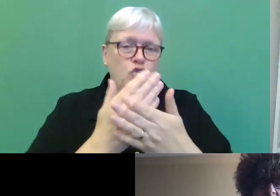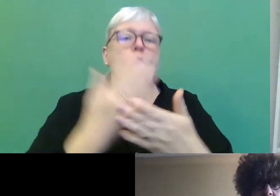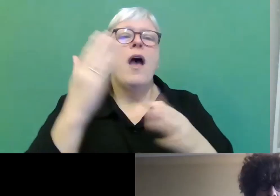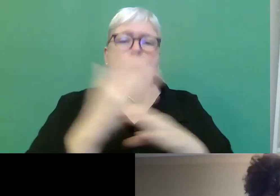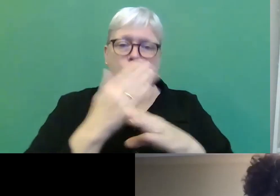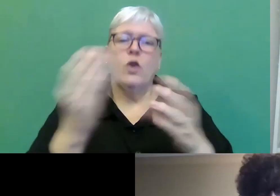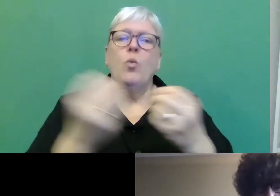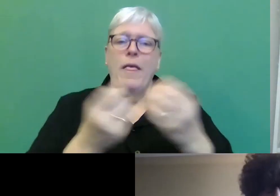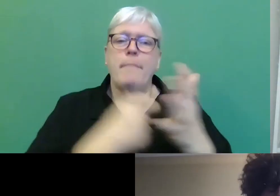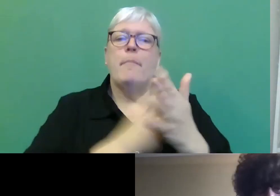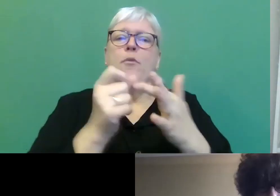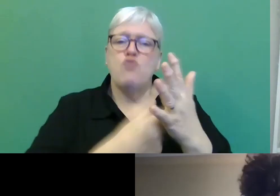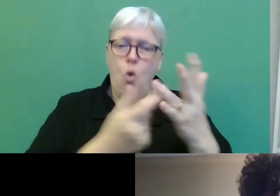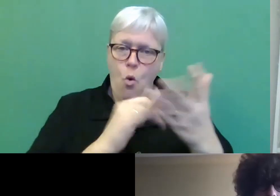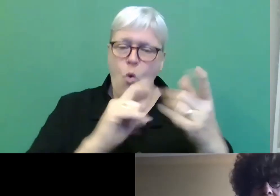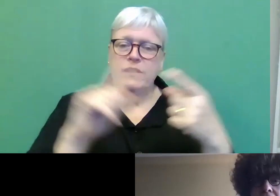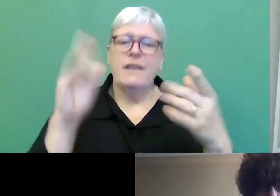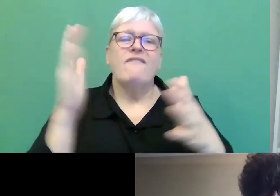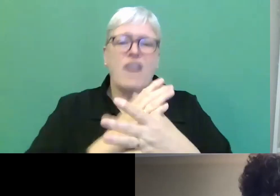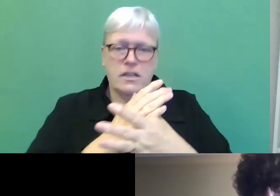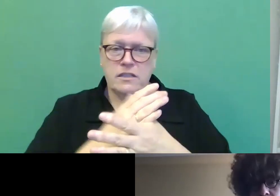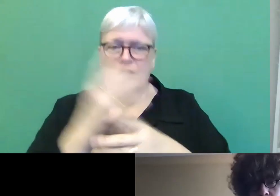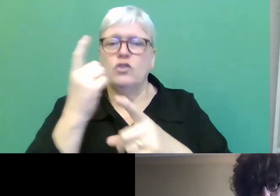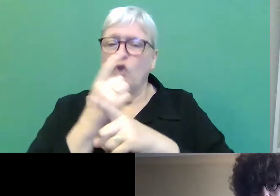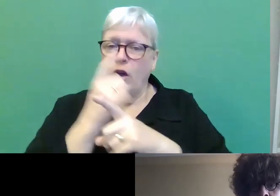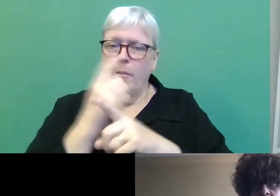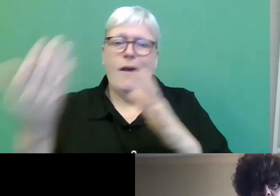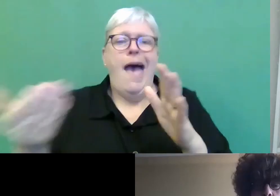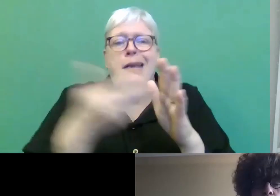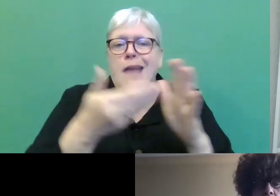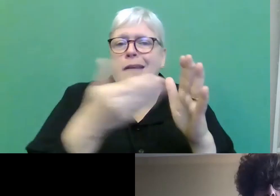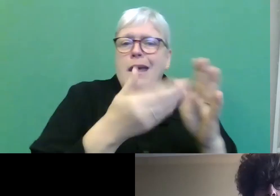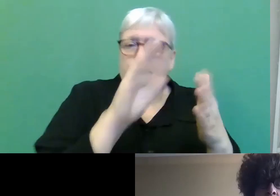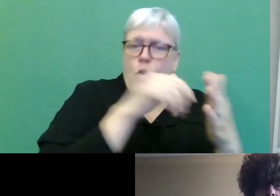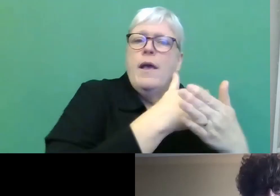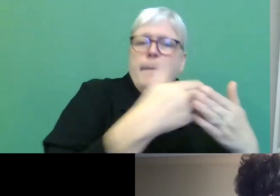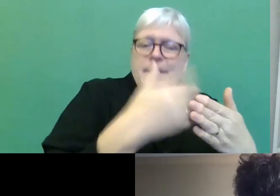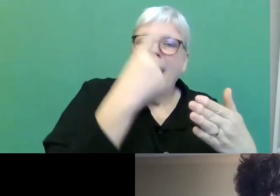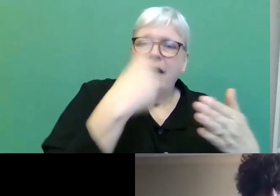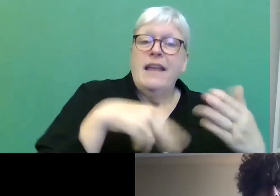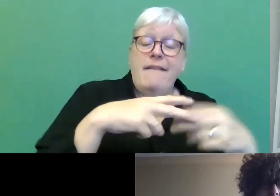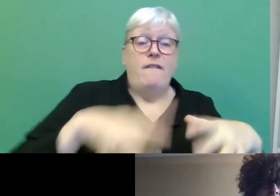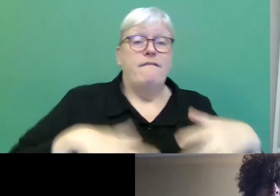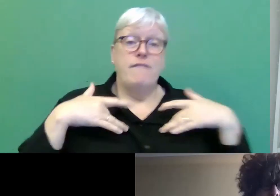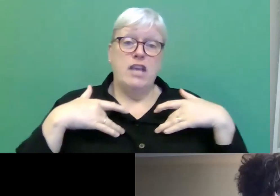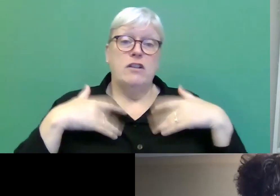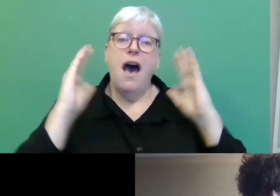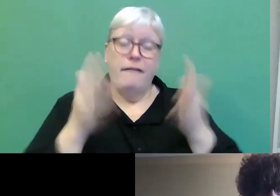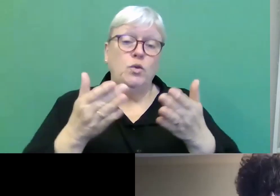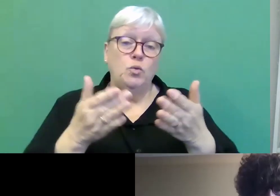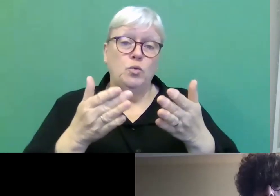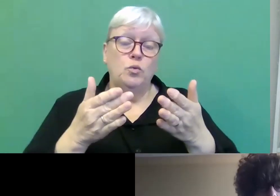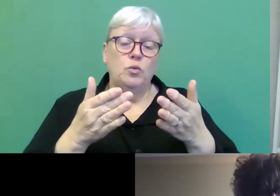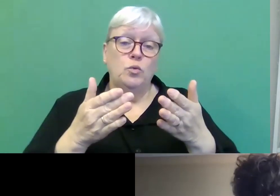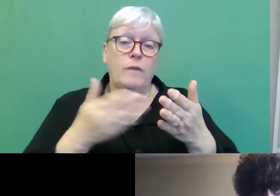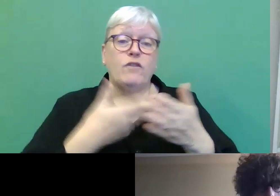first, and then we can talk about maybe winding the poems into it if you feel that it's necessary to the